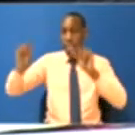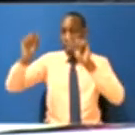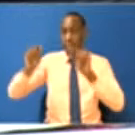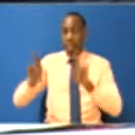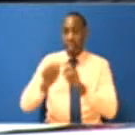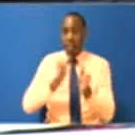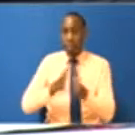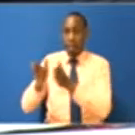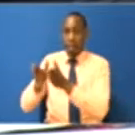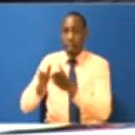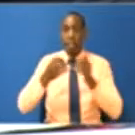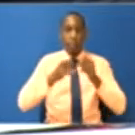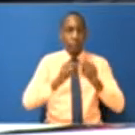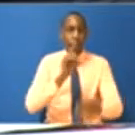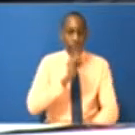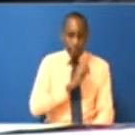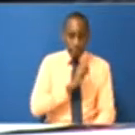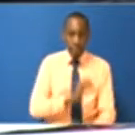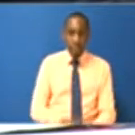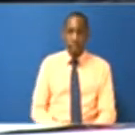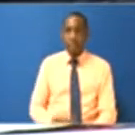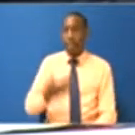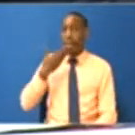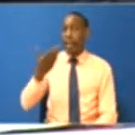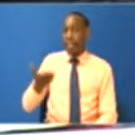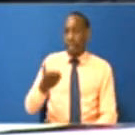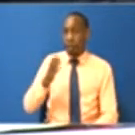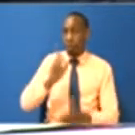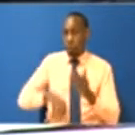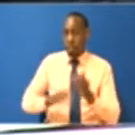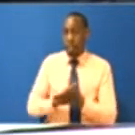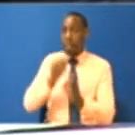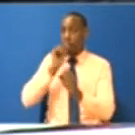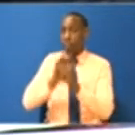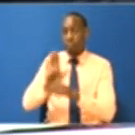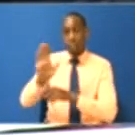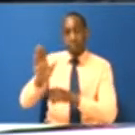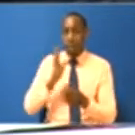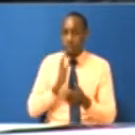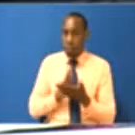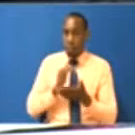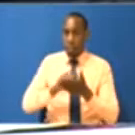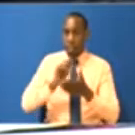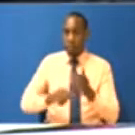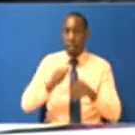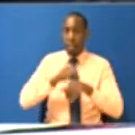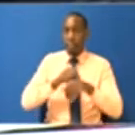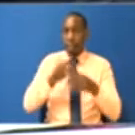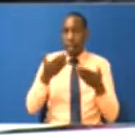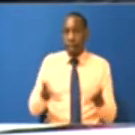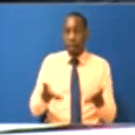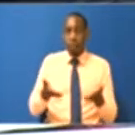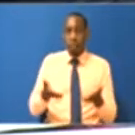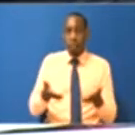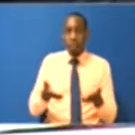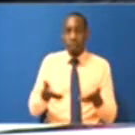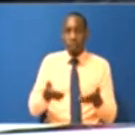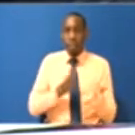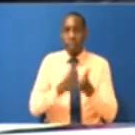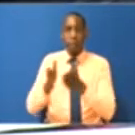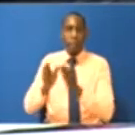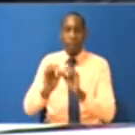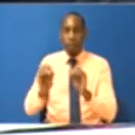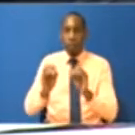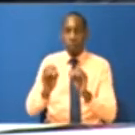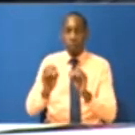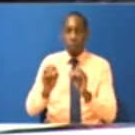that this plan would be implemented and i said you know what i promise you that this time around it will not be a plan